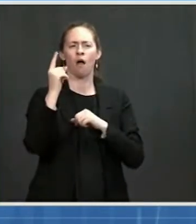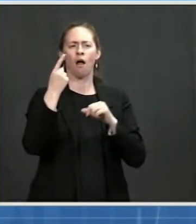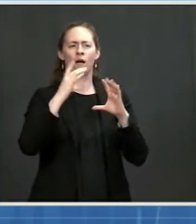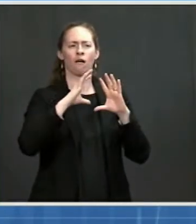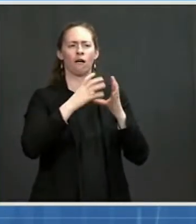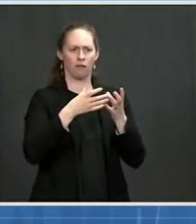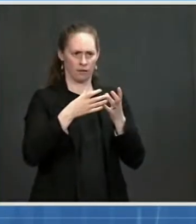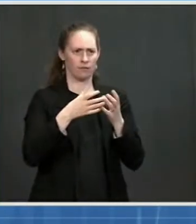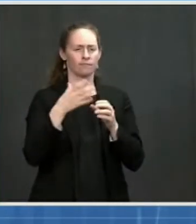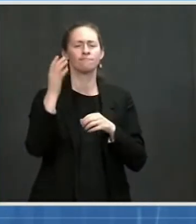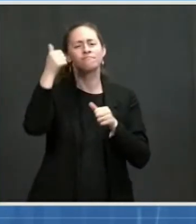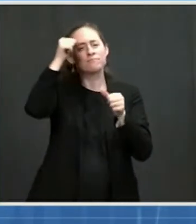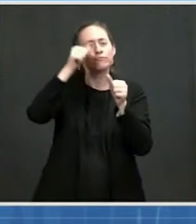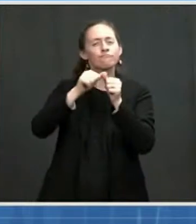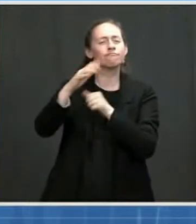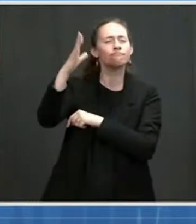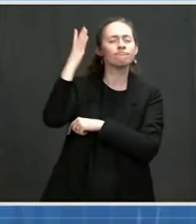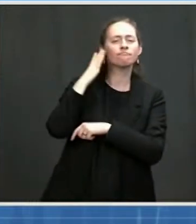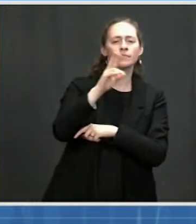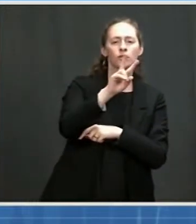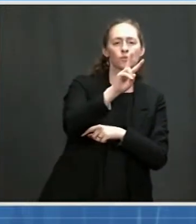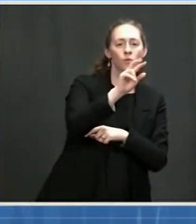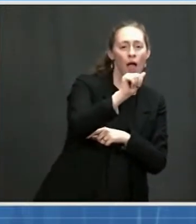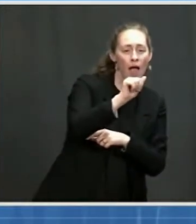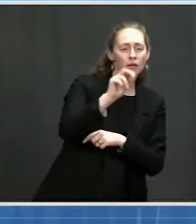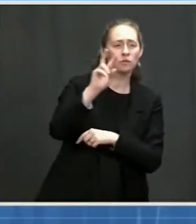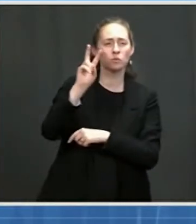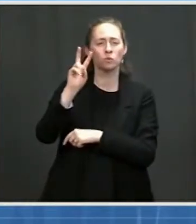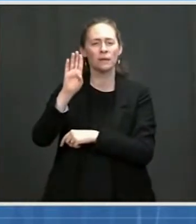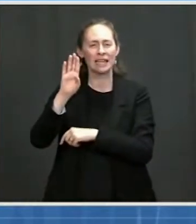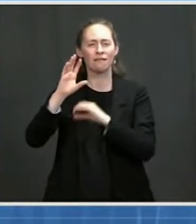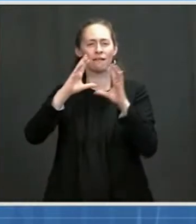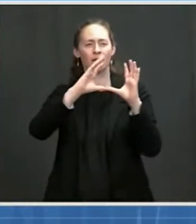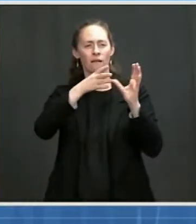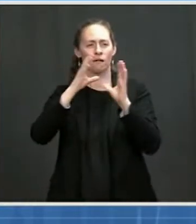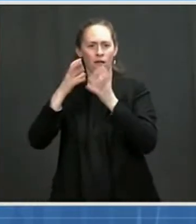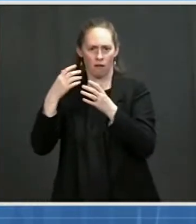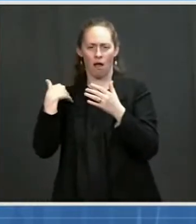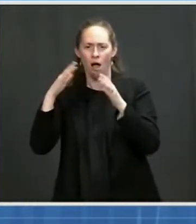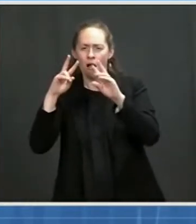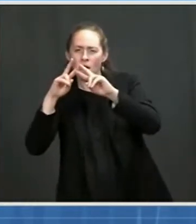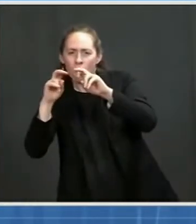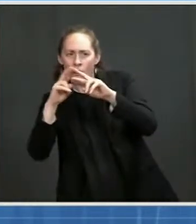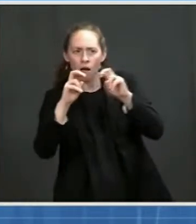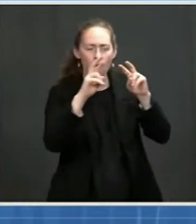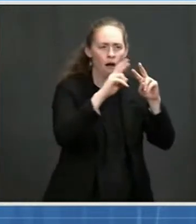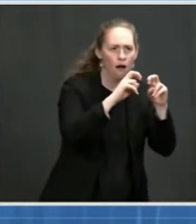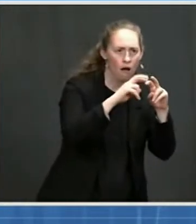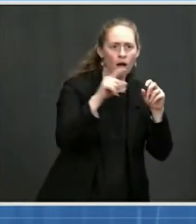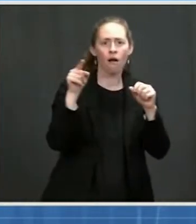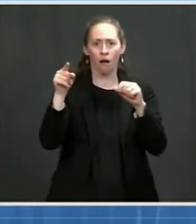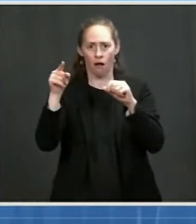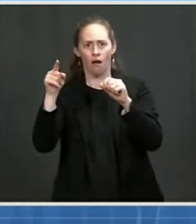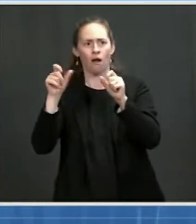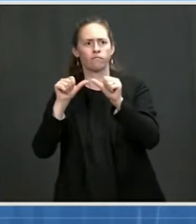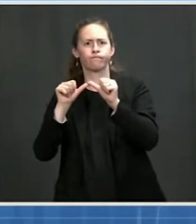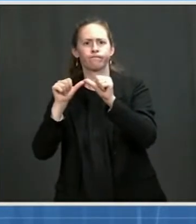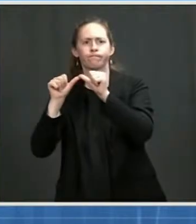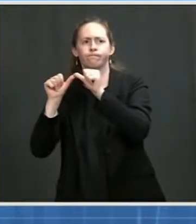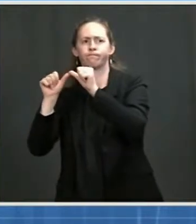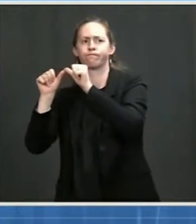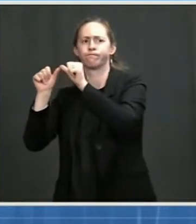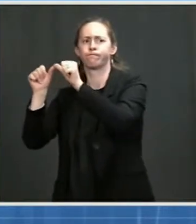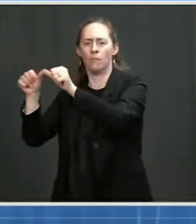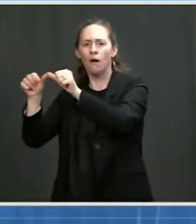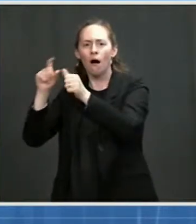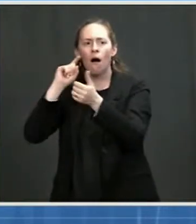determine from them when they go below that level. That could be several months, that could be a year or more. We don't know the answer